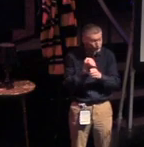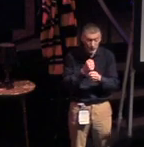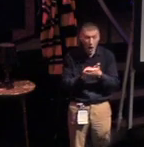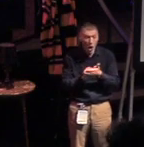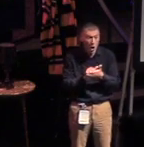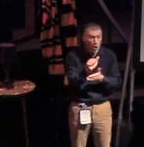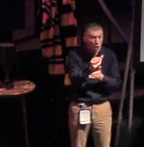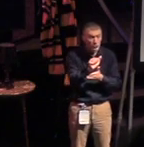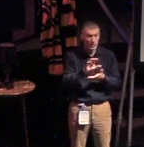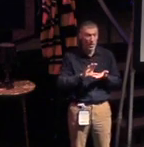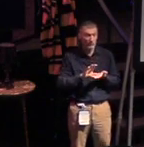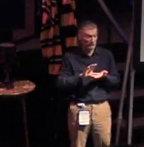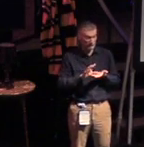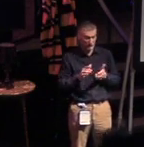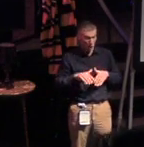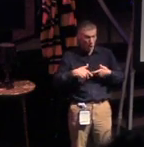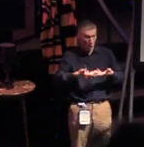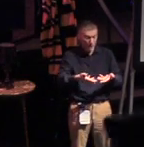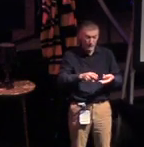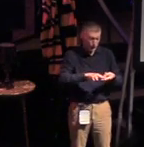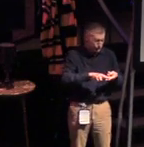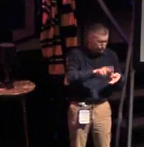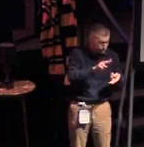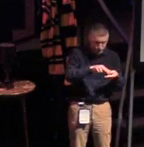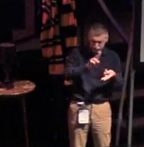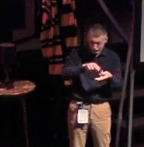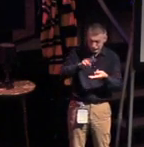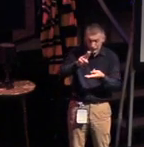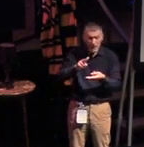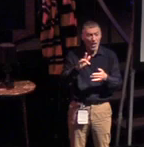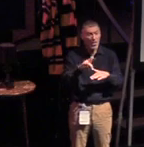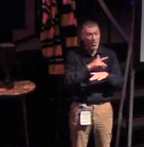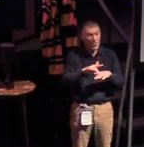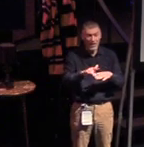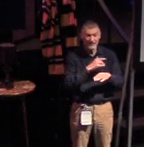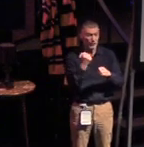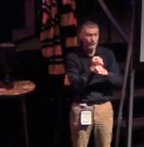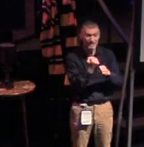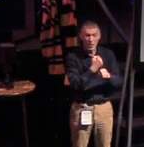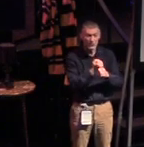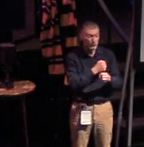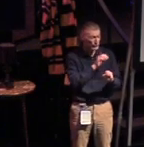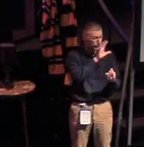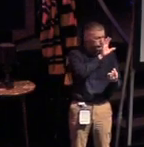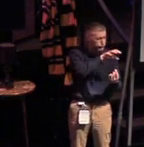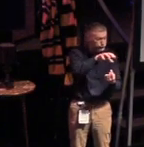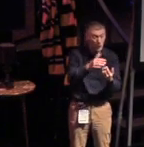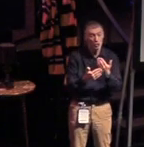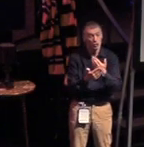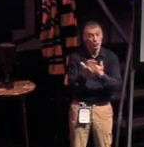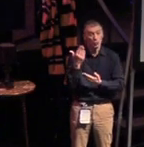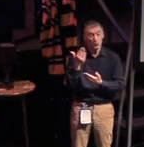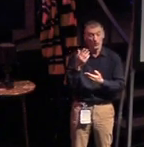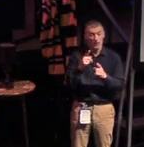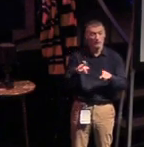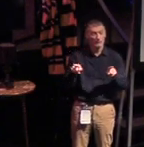cultural offers the theaters have been refurbished a new music venue worried we